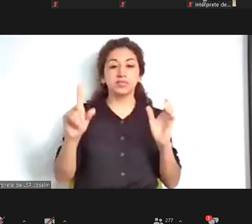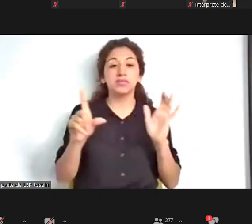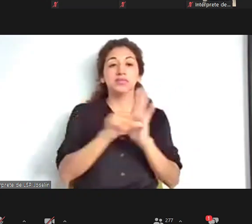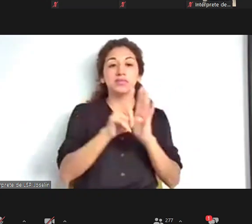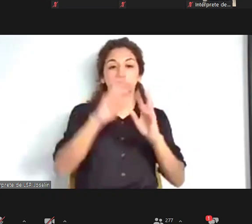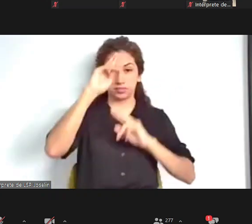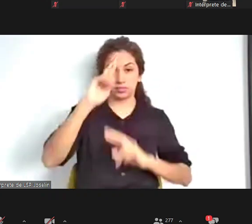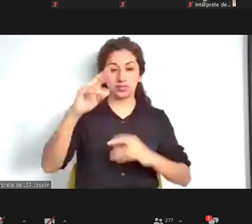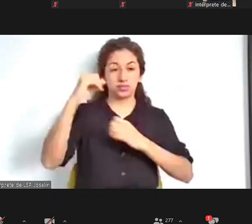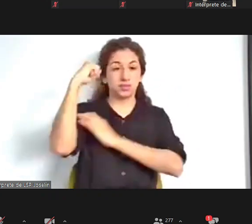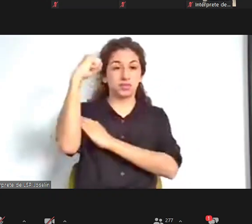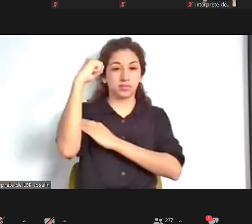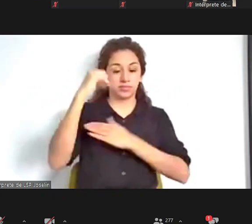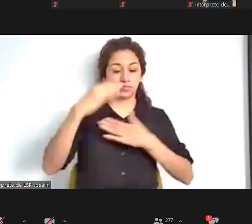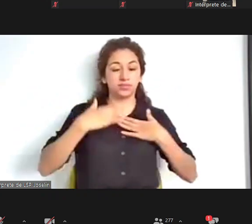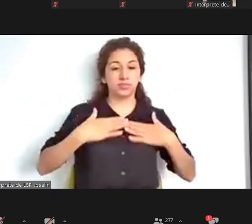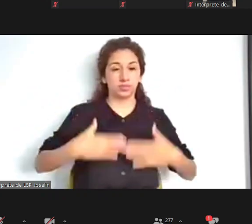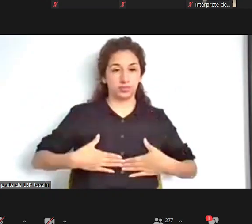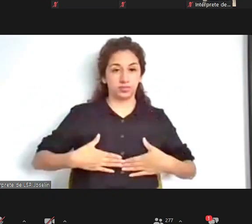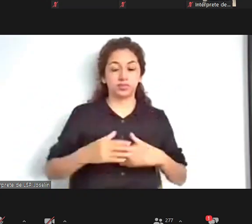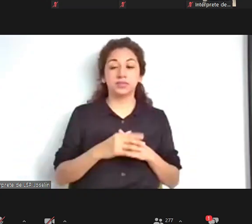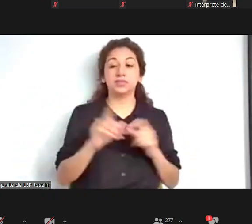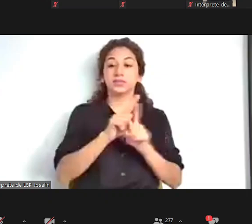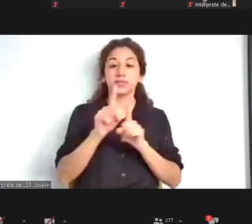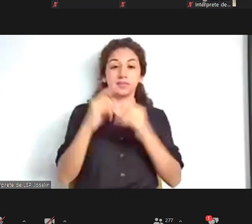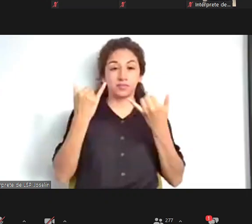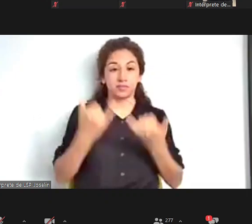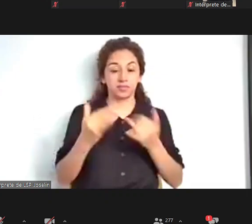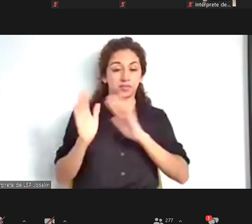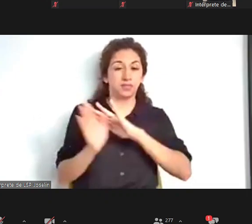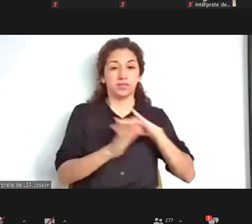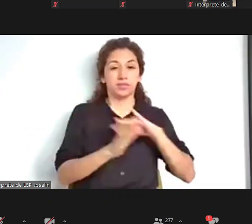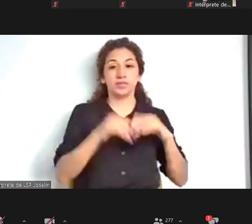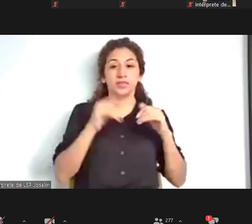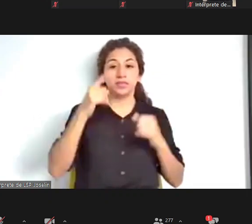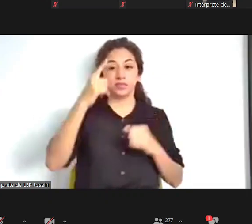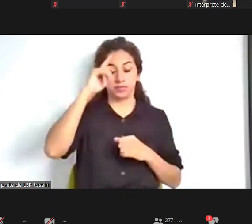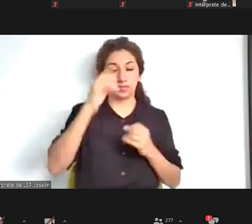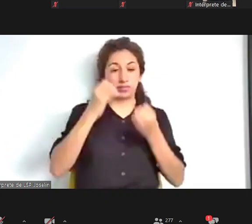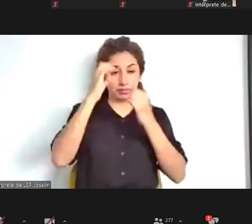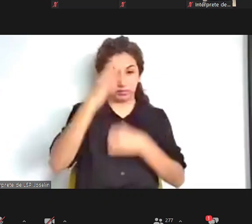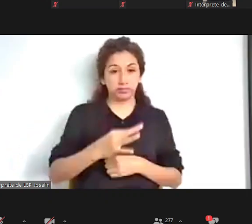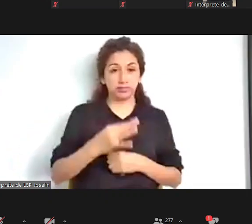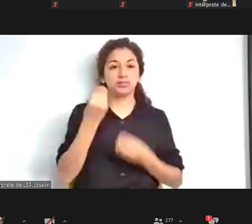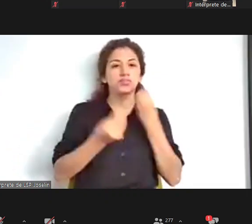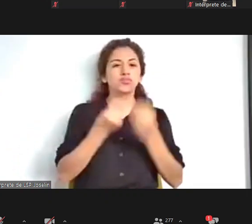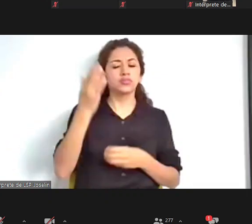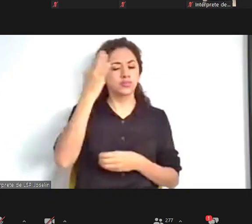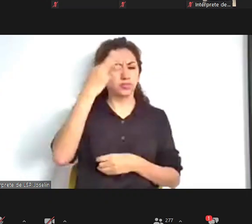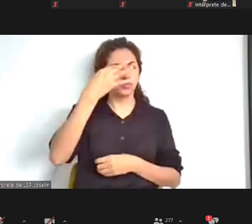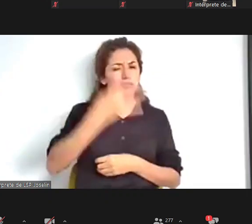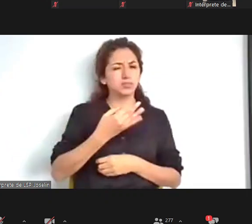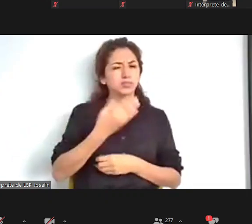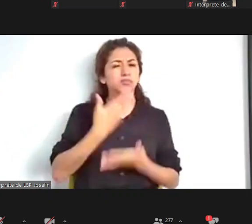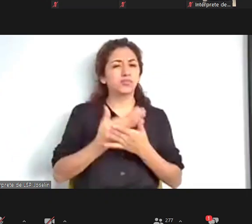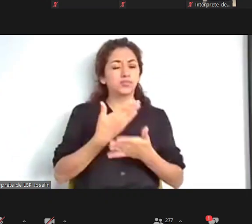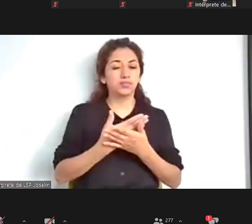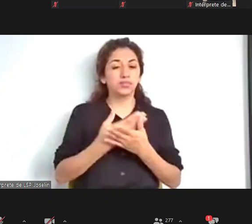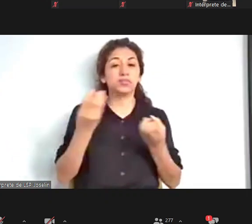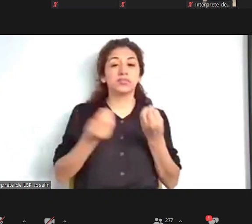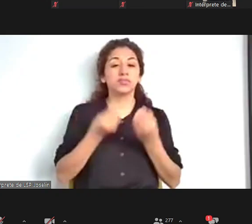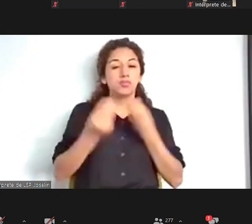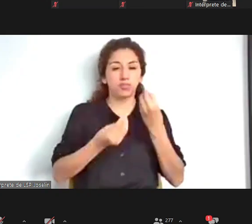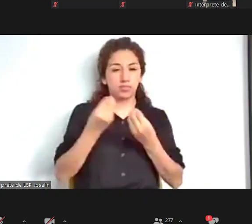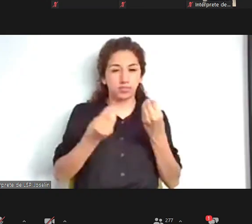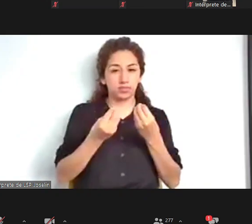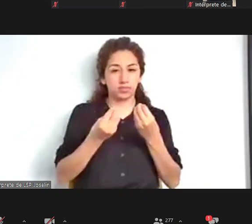rights by private actors now to guarantee the continuity of the progress throughout the implementation and update